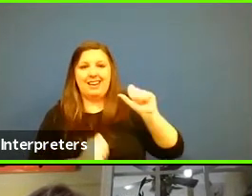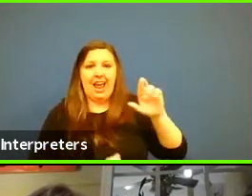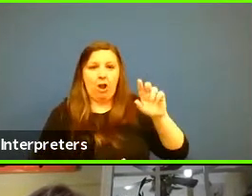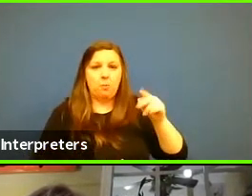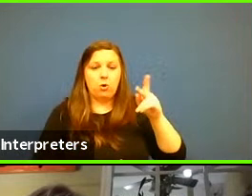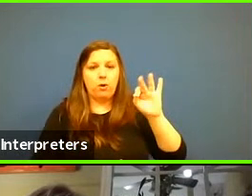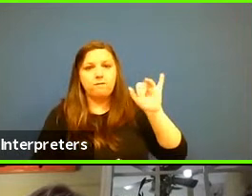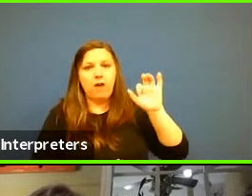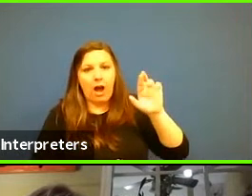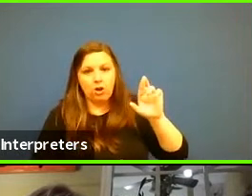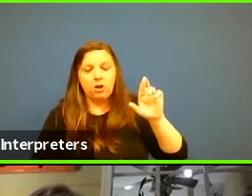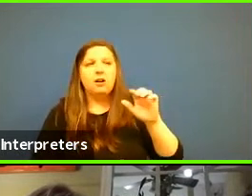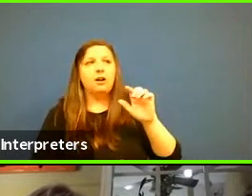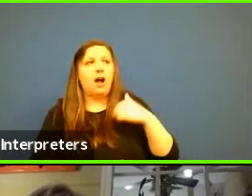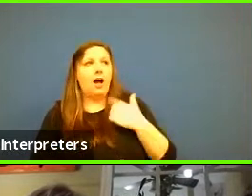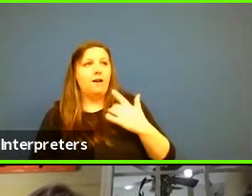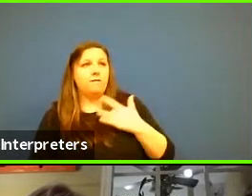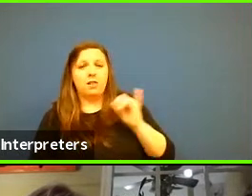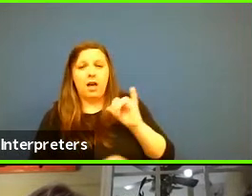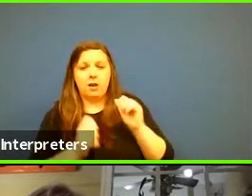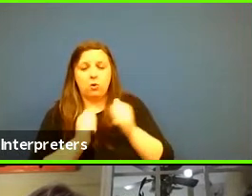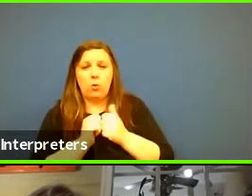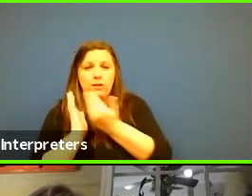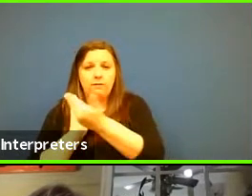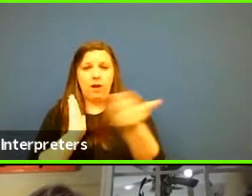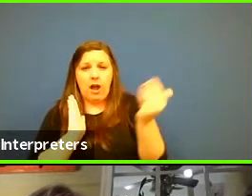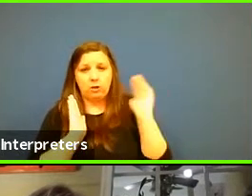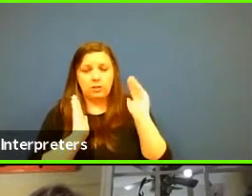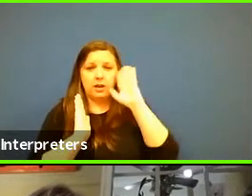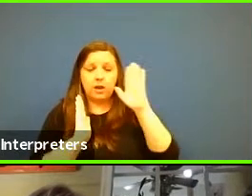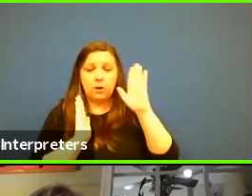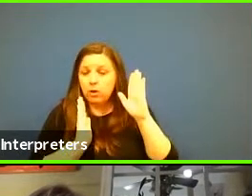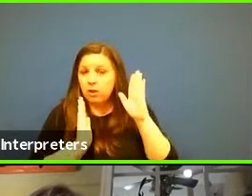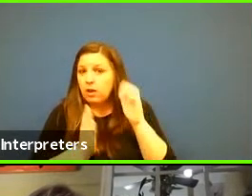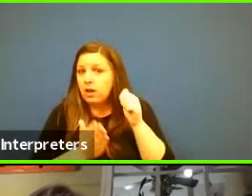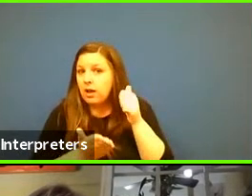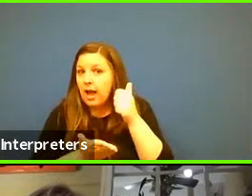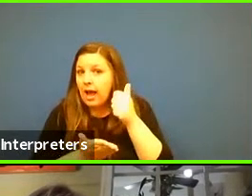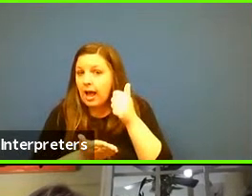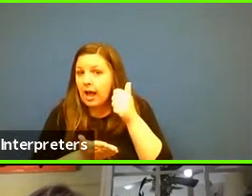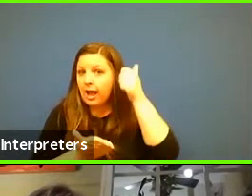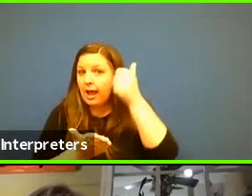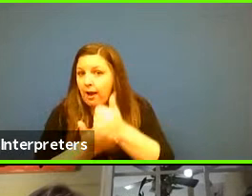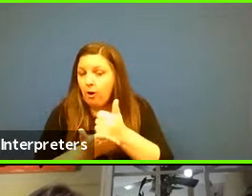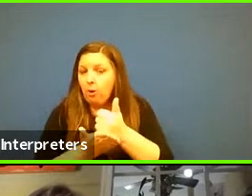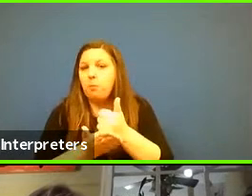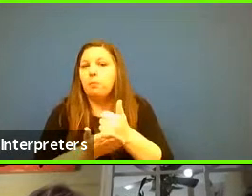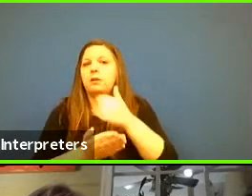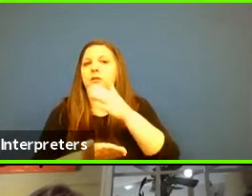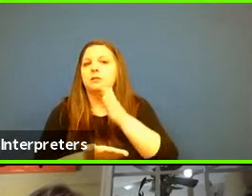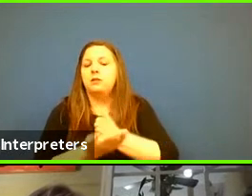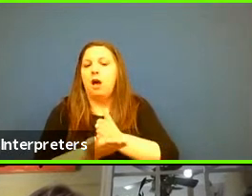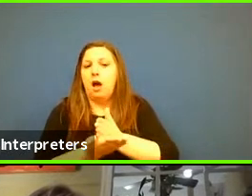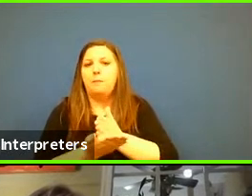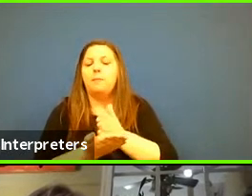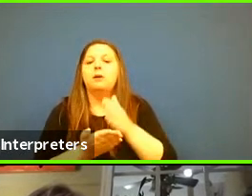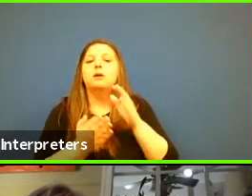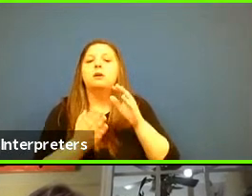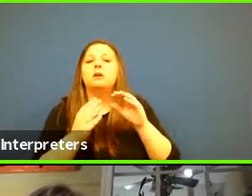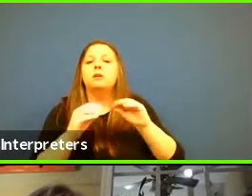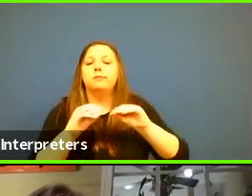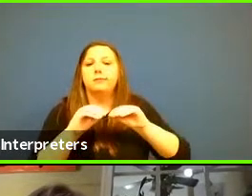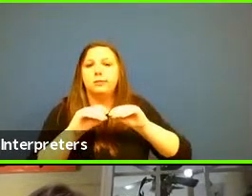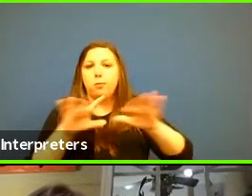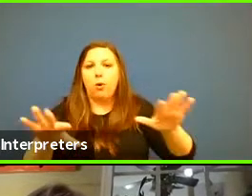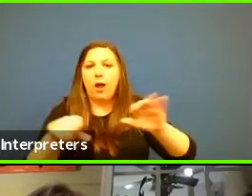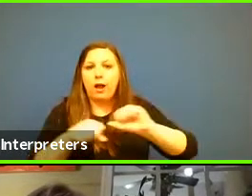dividers, it would help with the stop or the spread of the COVID-19 or the flu or the cold, with the